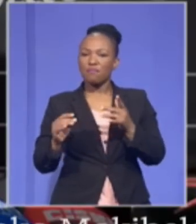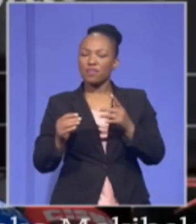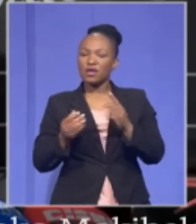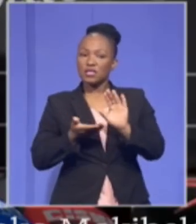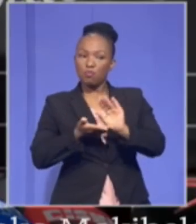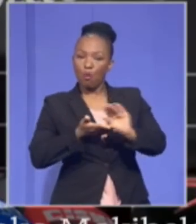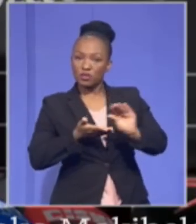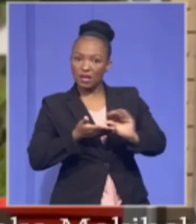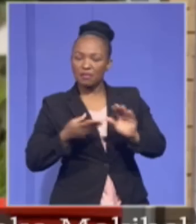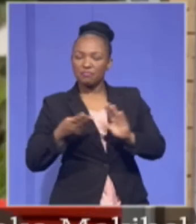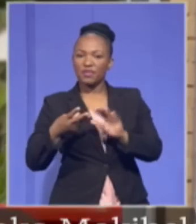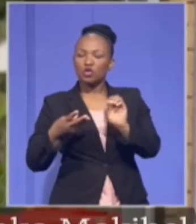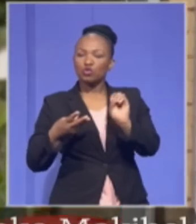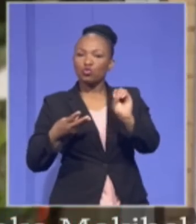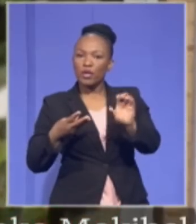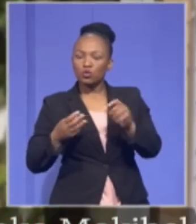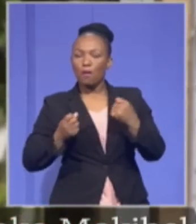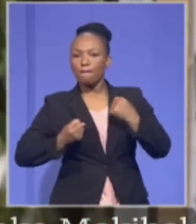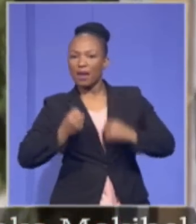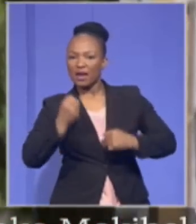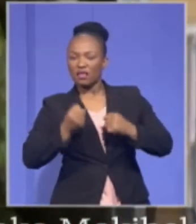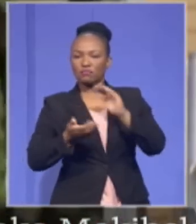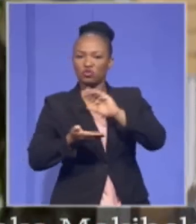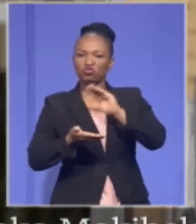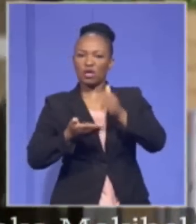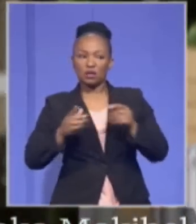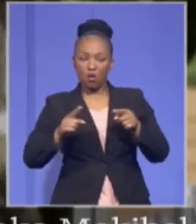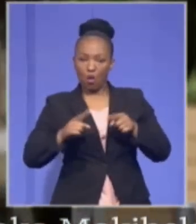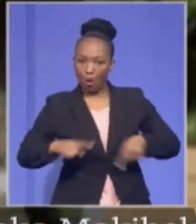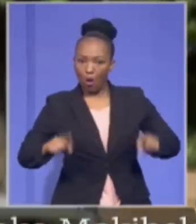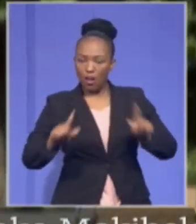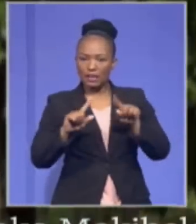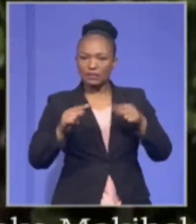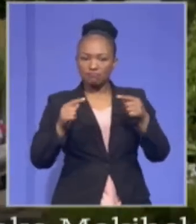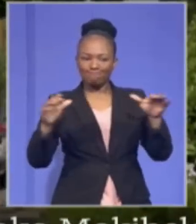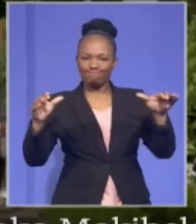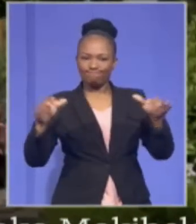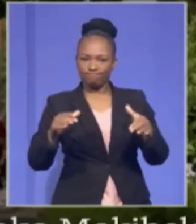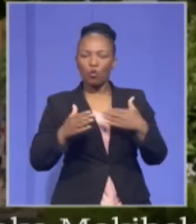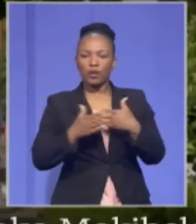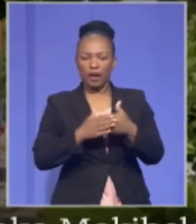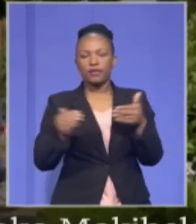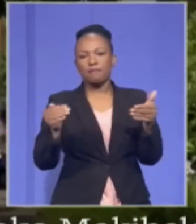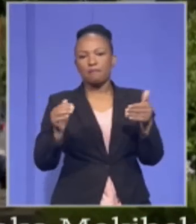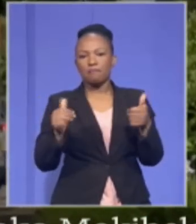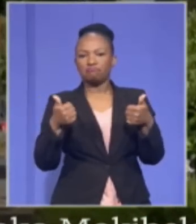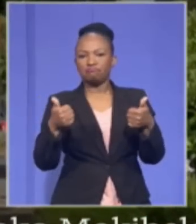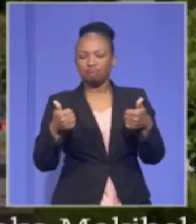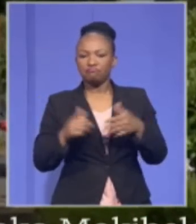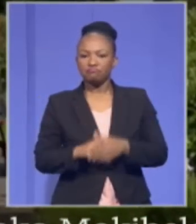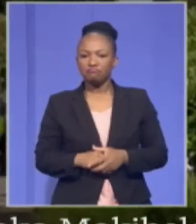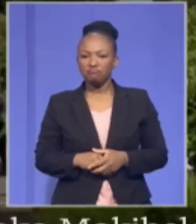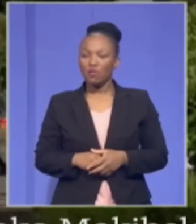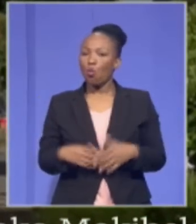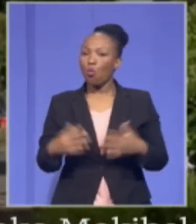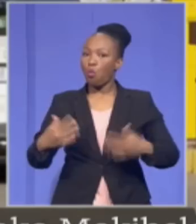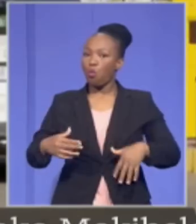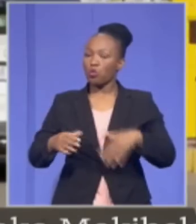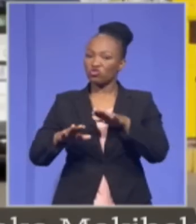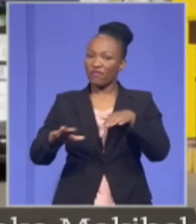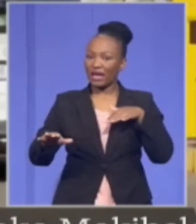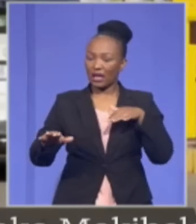and the Soweto Marathon Trust, we sat down and we decided we can manage it. Maemo a sephethephethe pele ga dipapadi